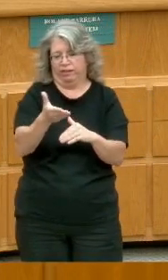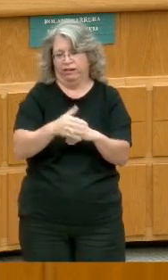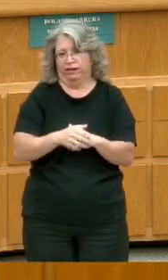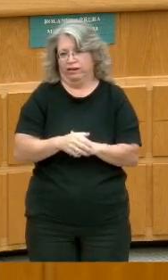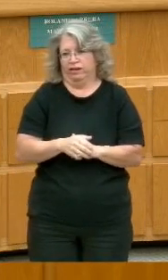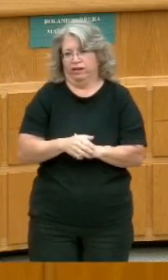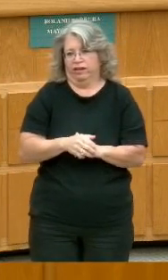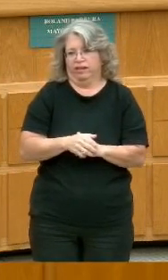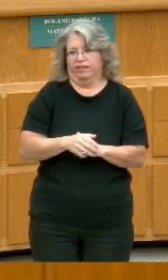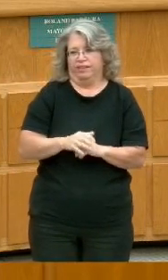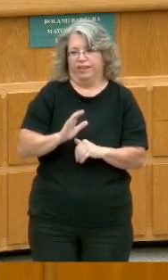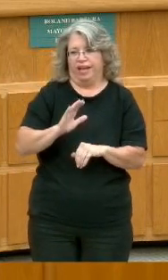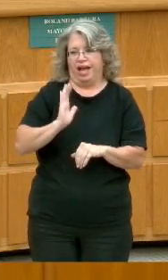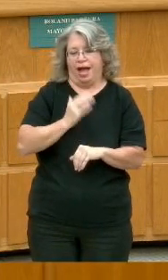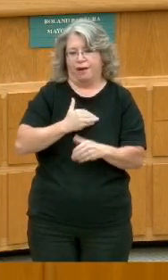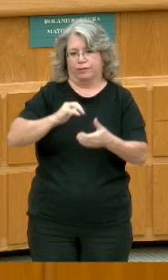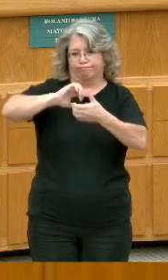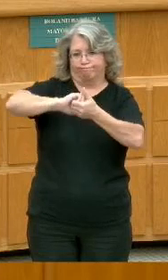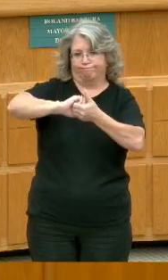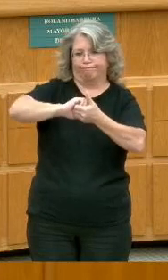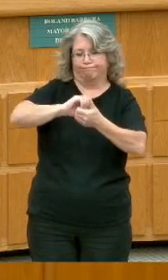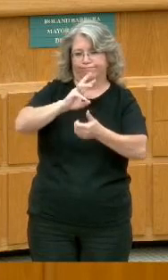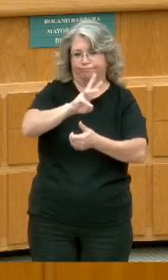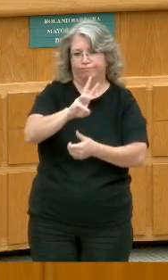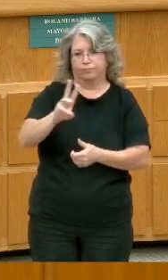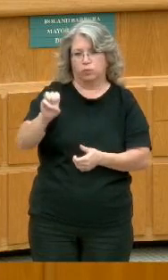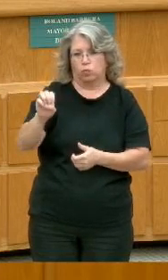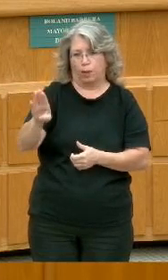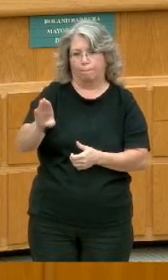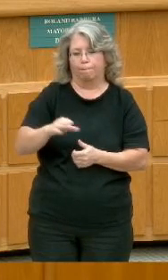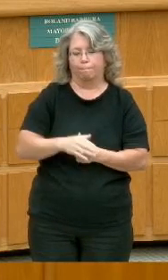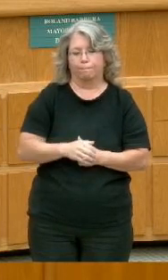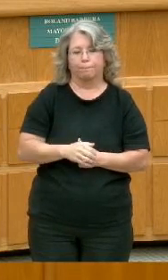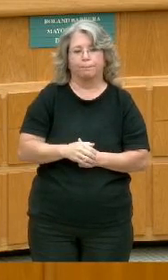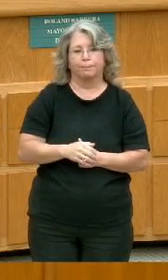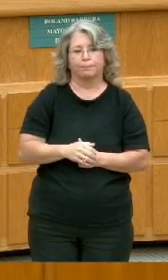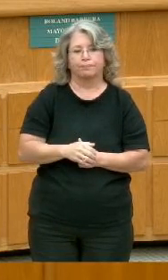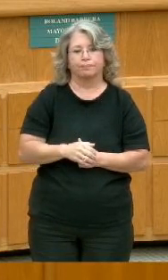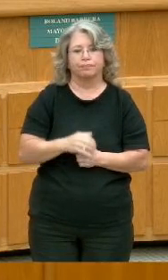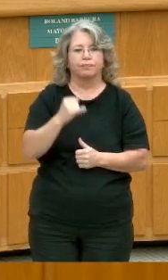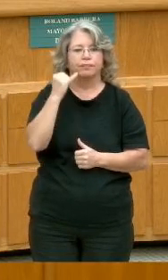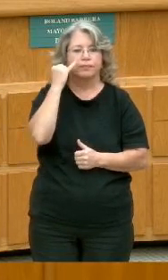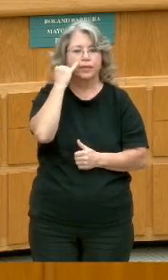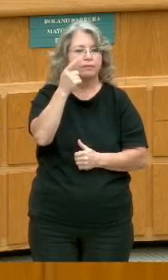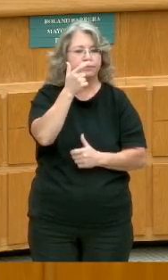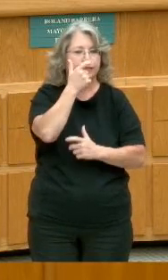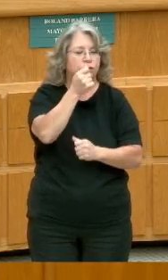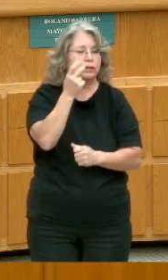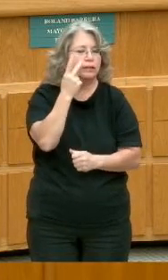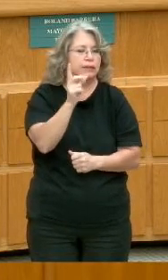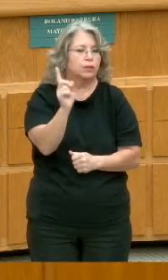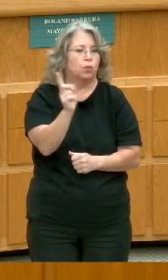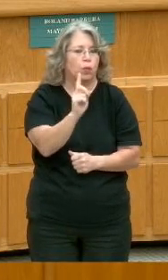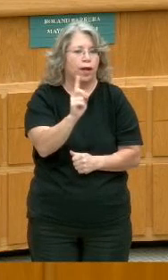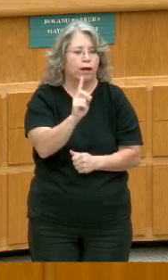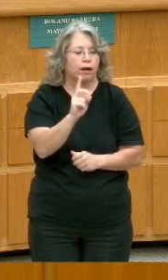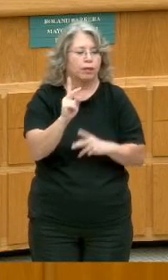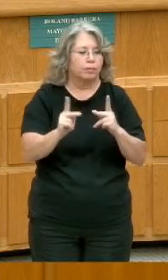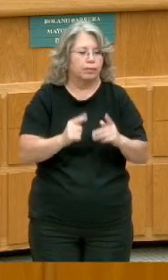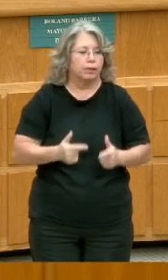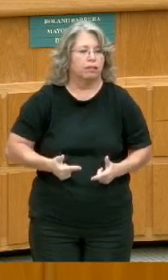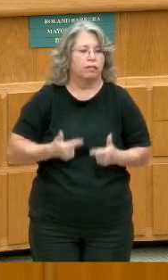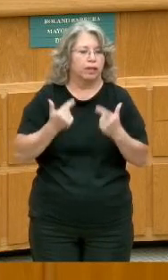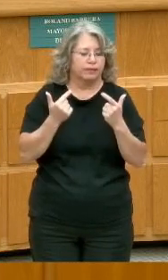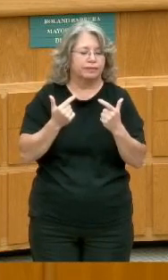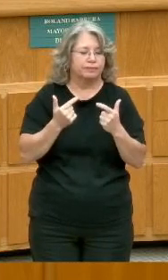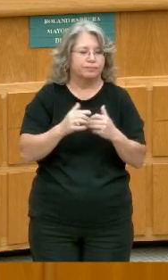COVID-19 webpage, that interactive zip code map. If anybody's interested today, after they view this, they can go on our website and